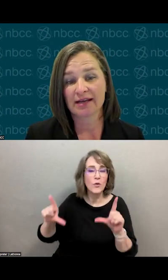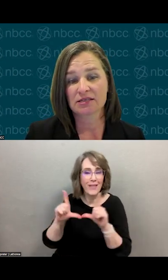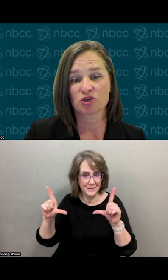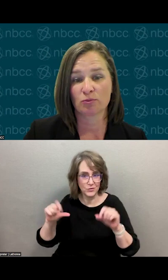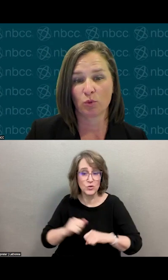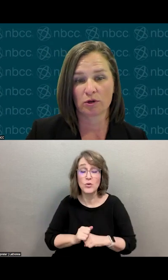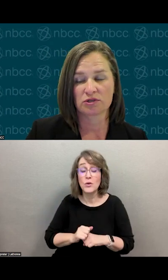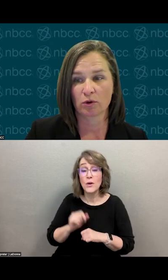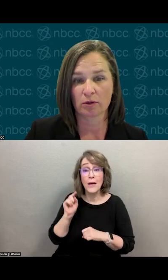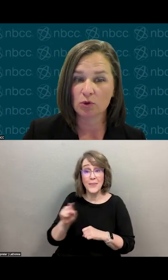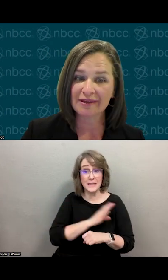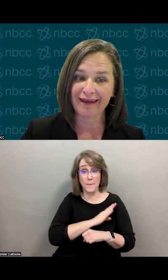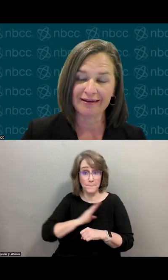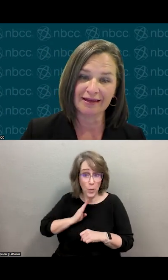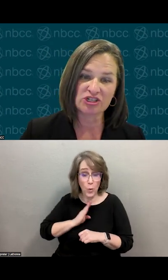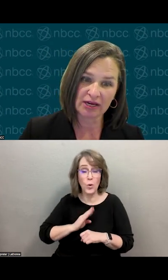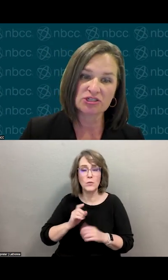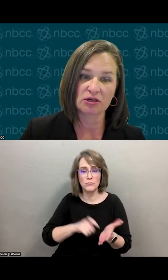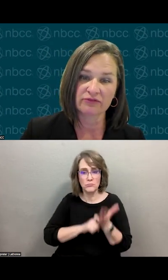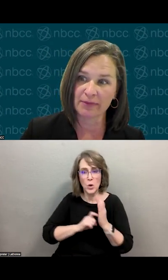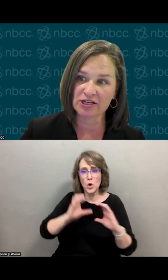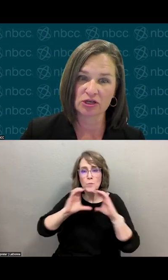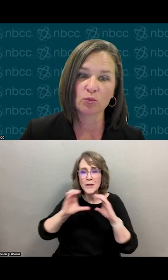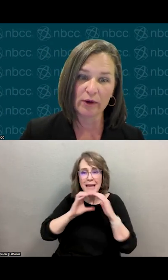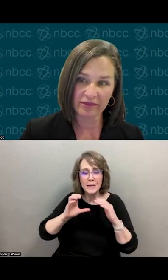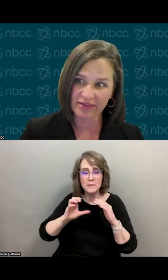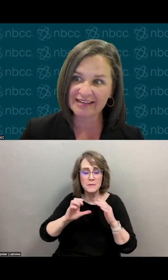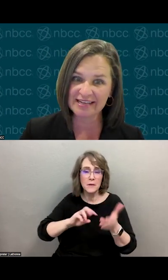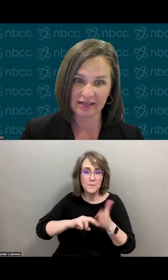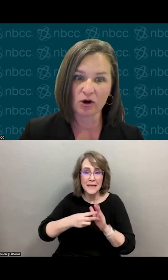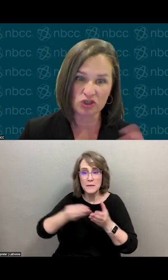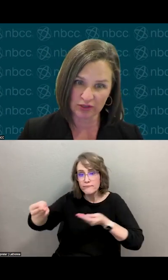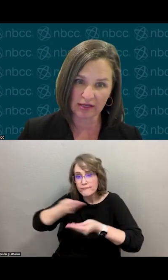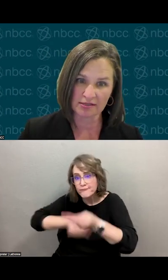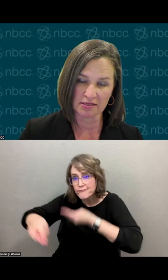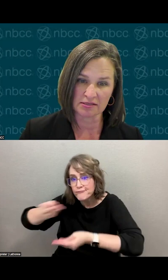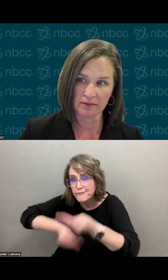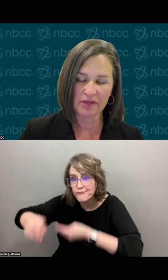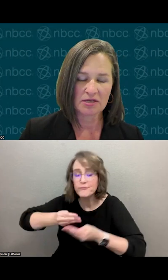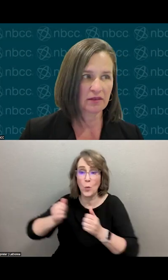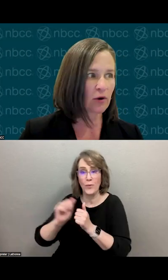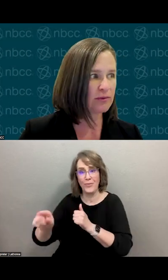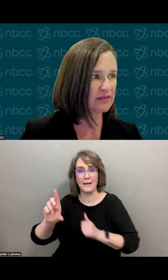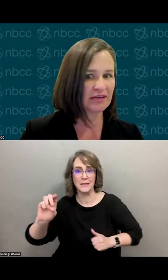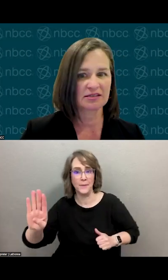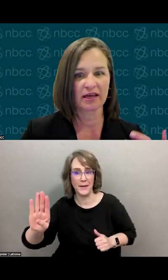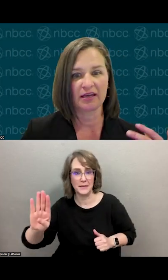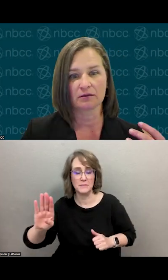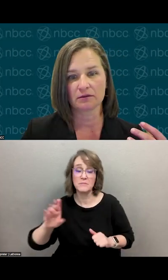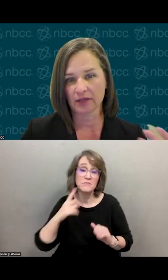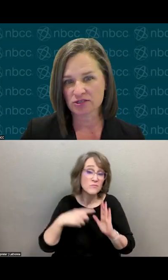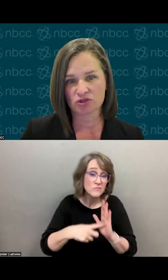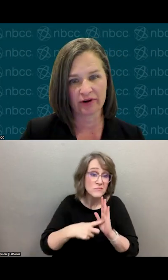state licensure boards will communicate and exchange information with that larger data system. So that would be things